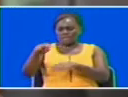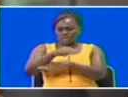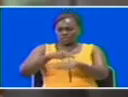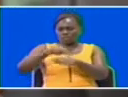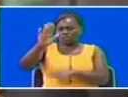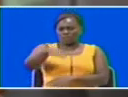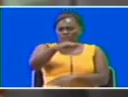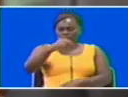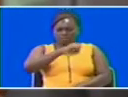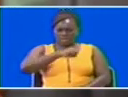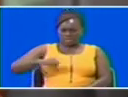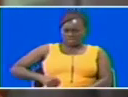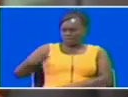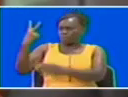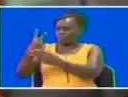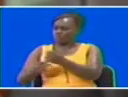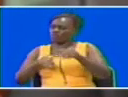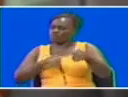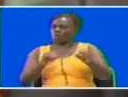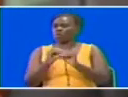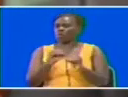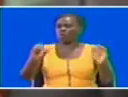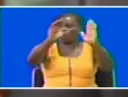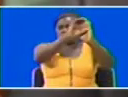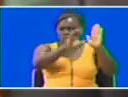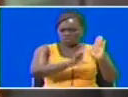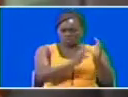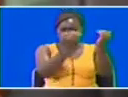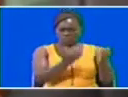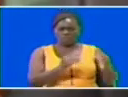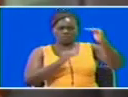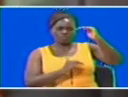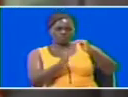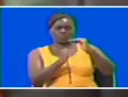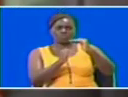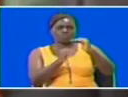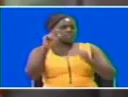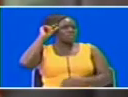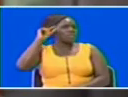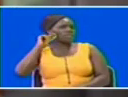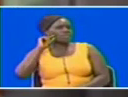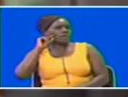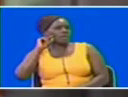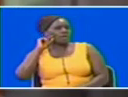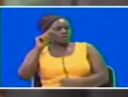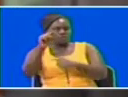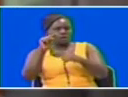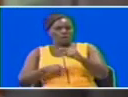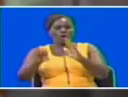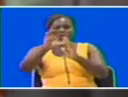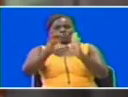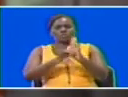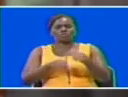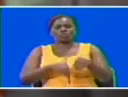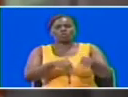Assembly and Senate, if non-compliant with the constitutional requirement of minimum and maximum gender threshold, shall be unconstitutional, hence null